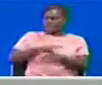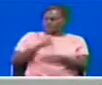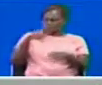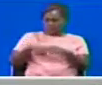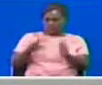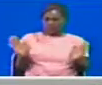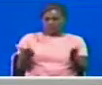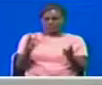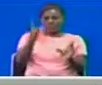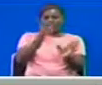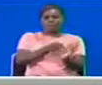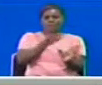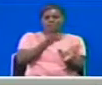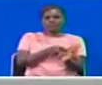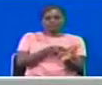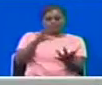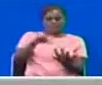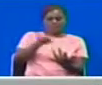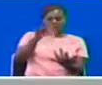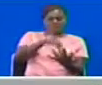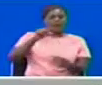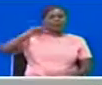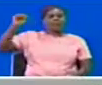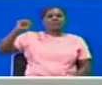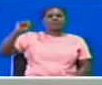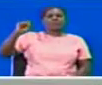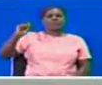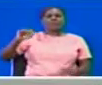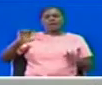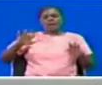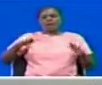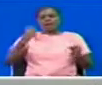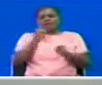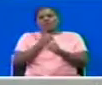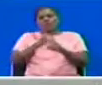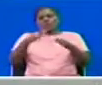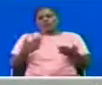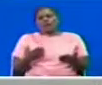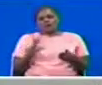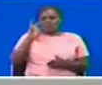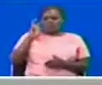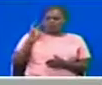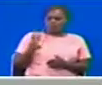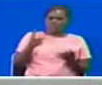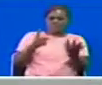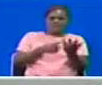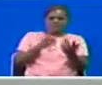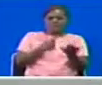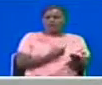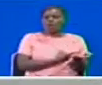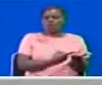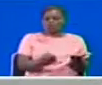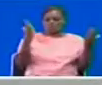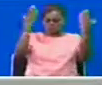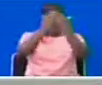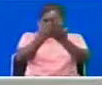their participation in elective politics. But so just how are we doing with this one? Let's take a look at our number for the week